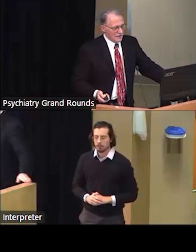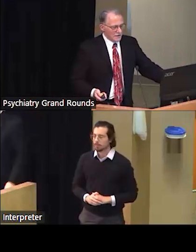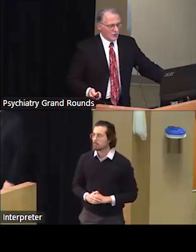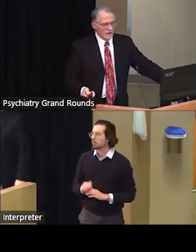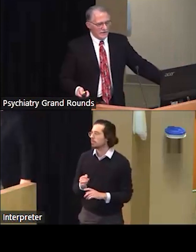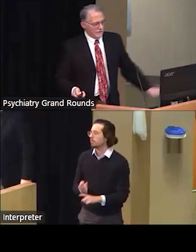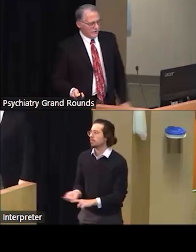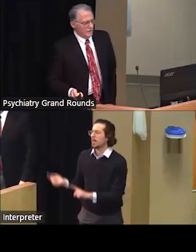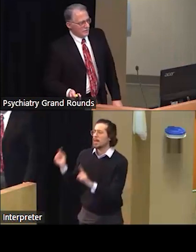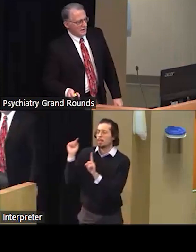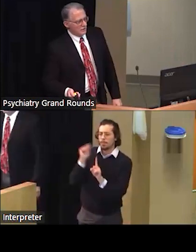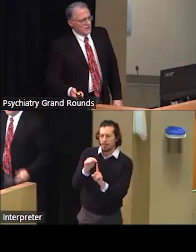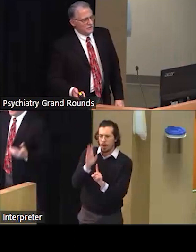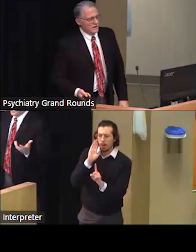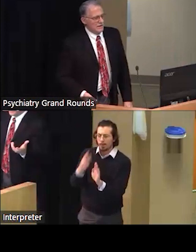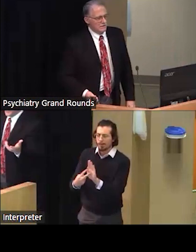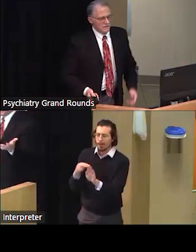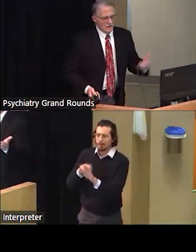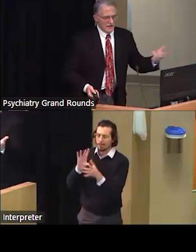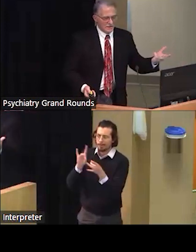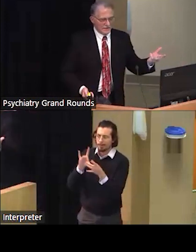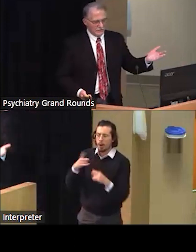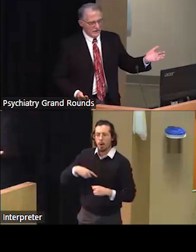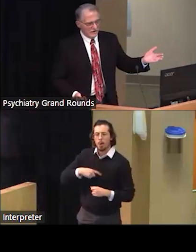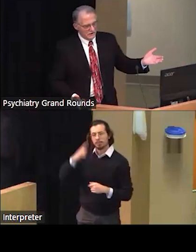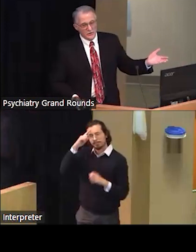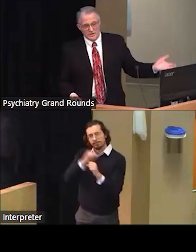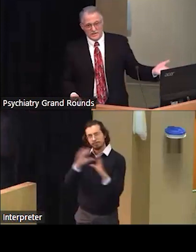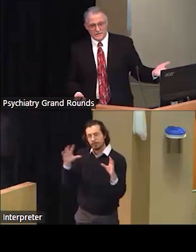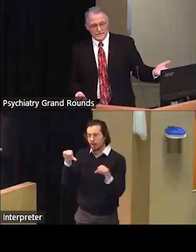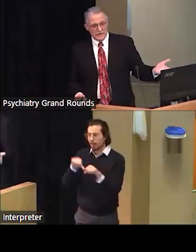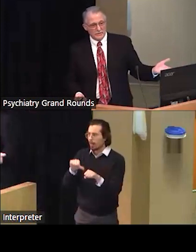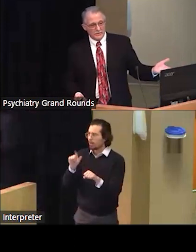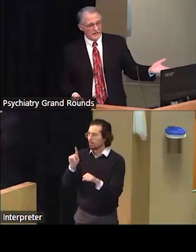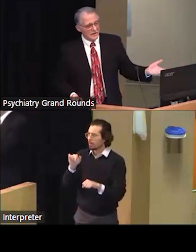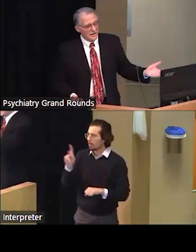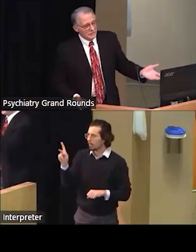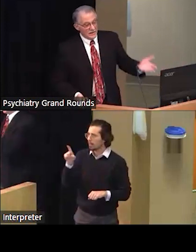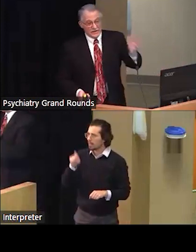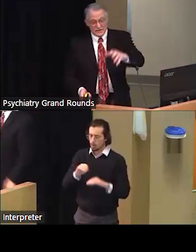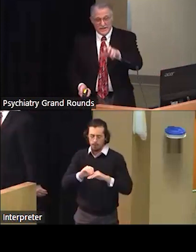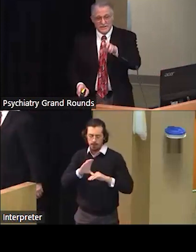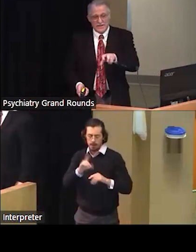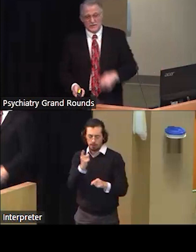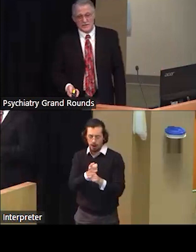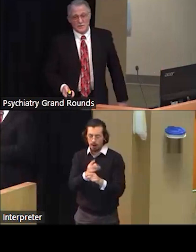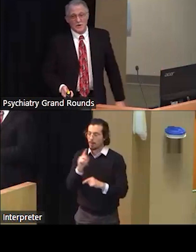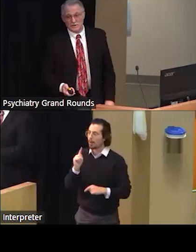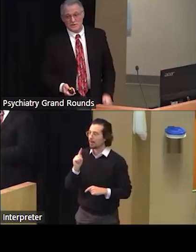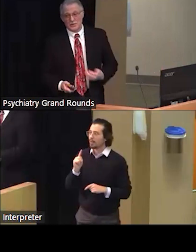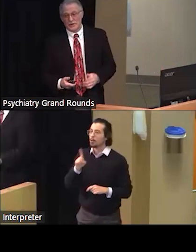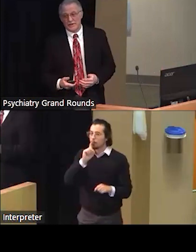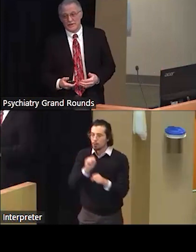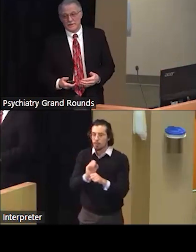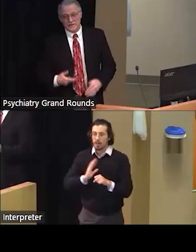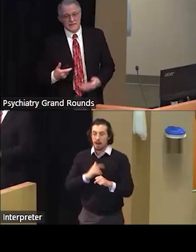So to get the point, a metaphor might be helpful. We think about a gas tank being, we just need to fill up, right? But our gas tank is actually smaller